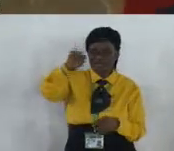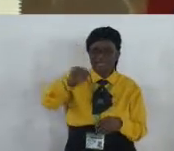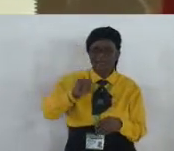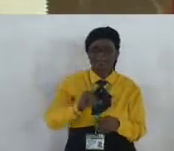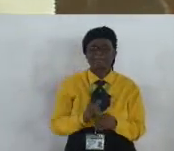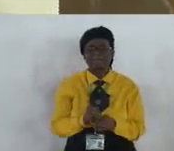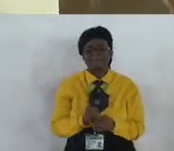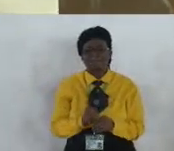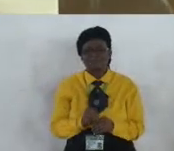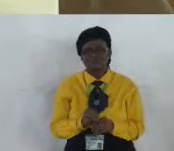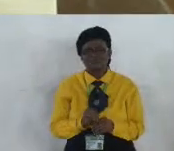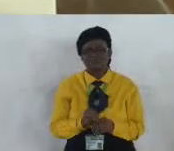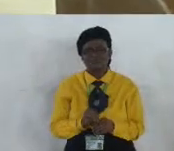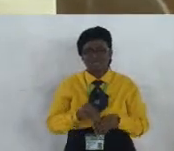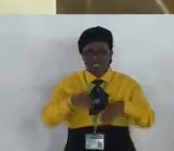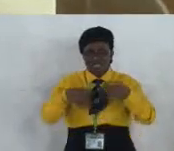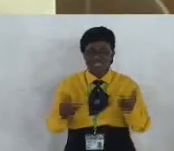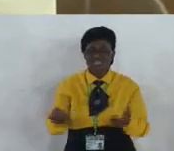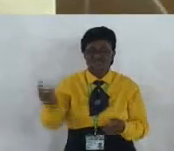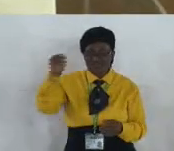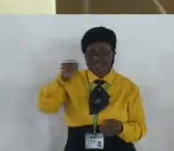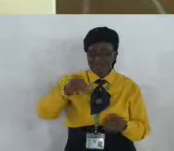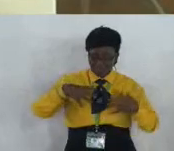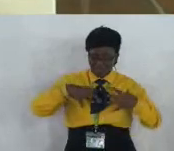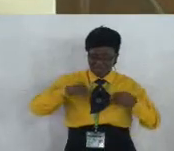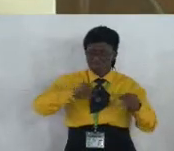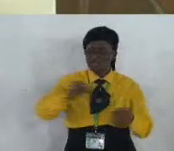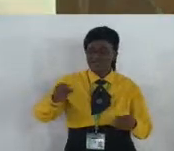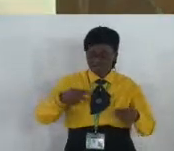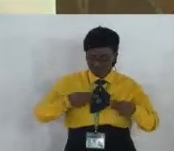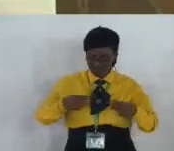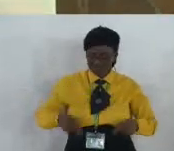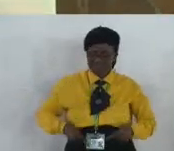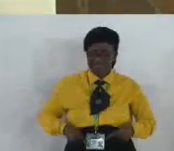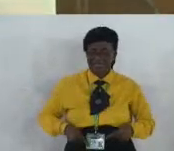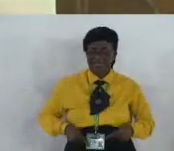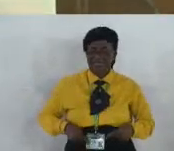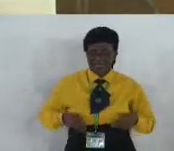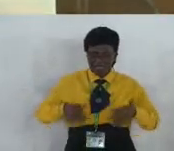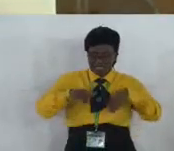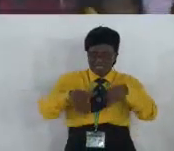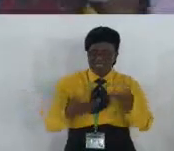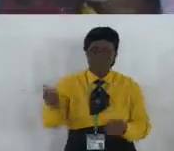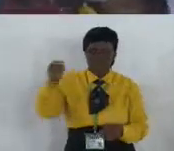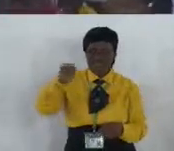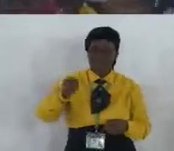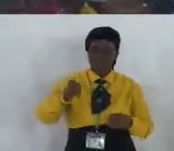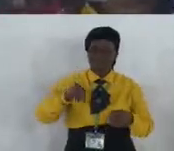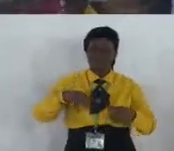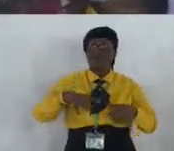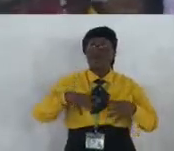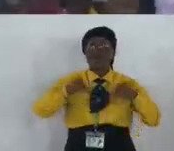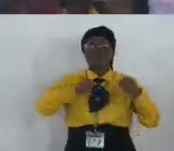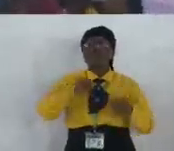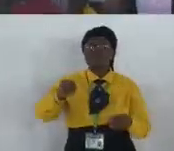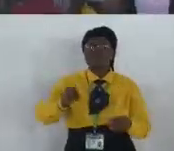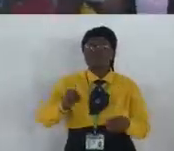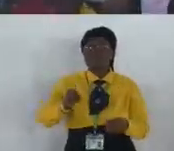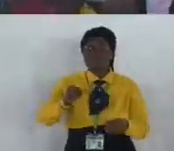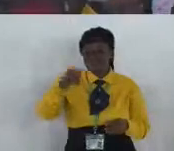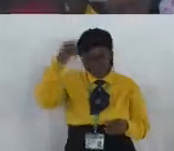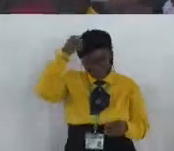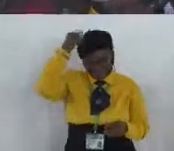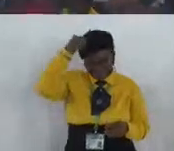Give them healing physical. Give them healing mental. Give them healing